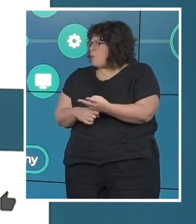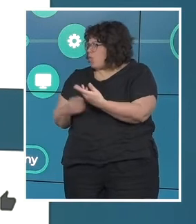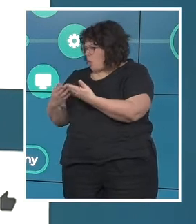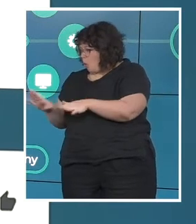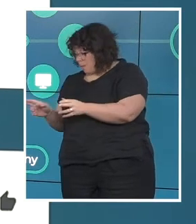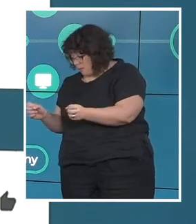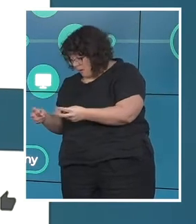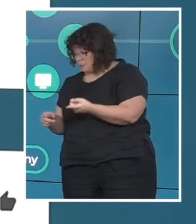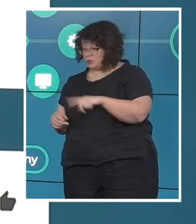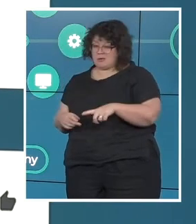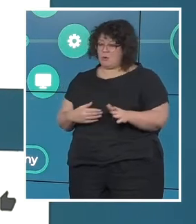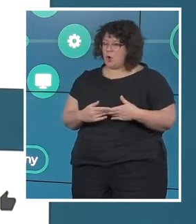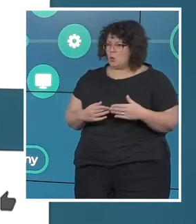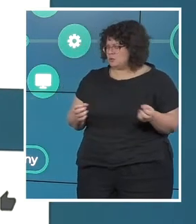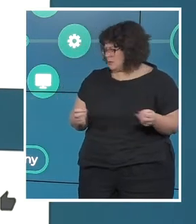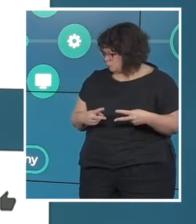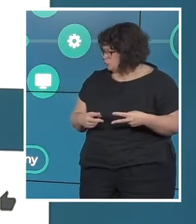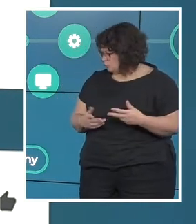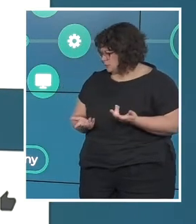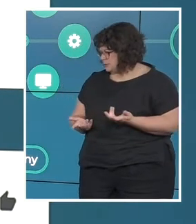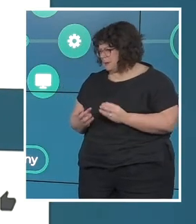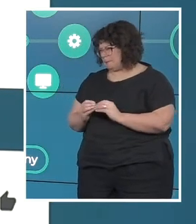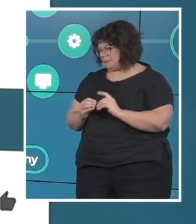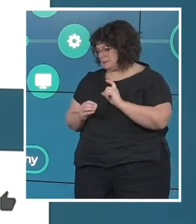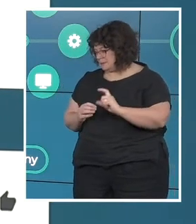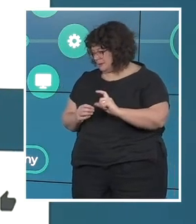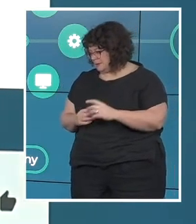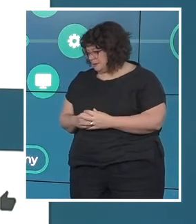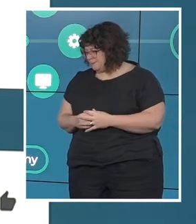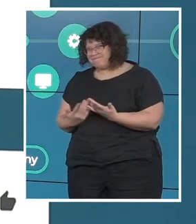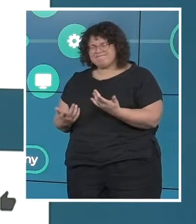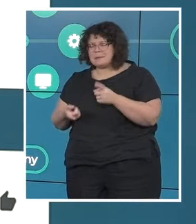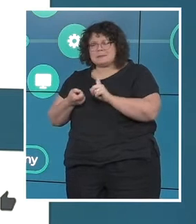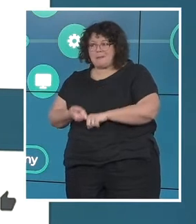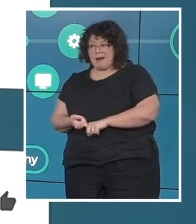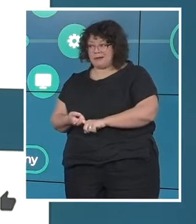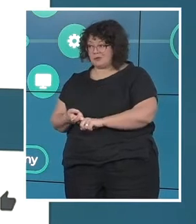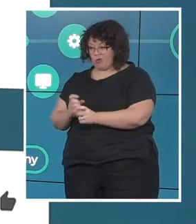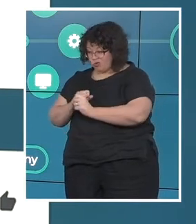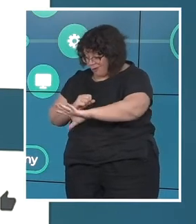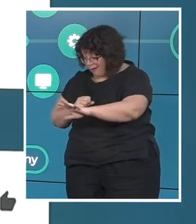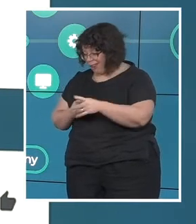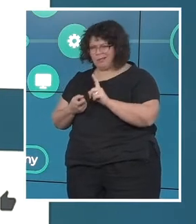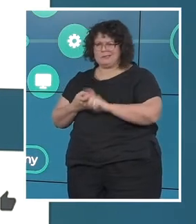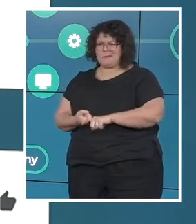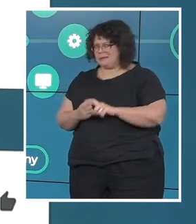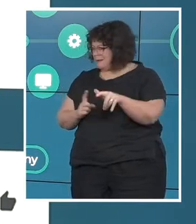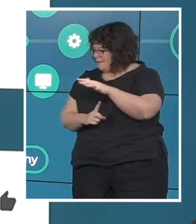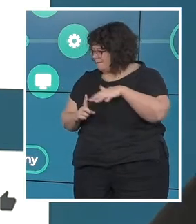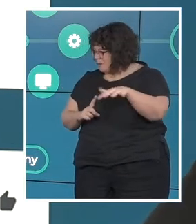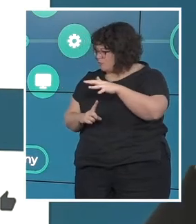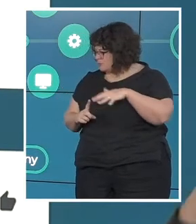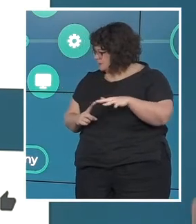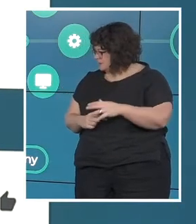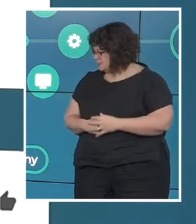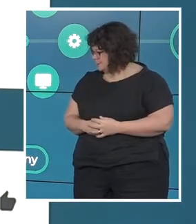and the environment that they're being used. So, for example, we'll always use open captions on our digital screens because there's